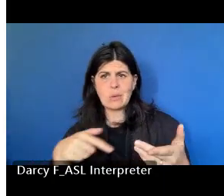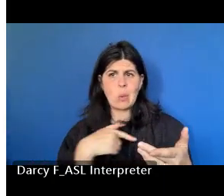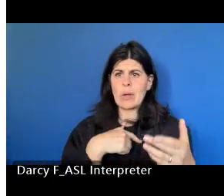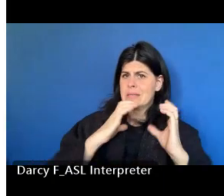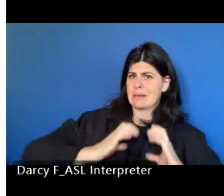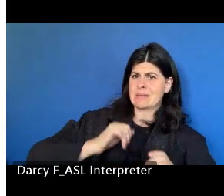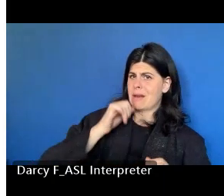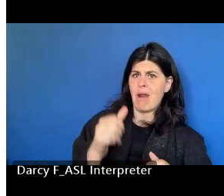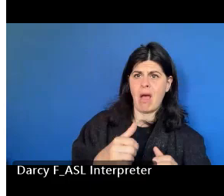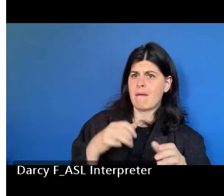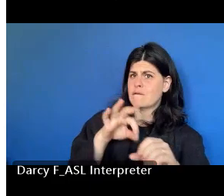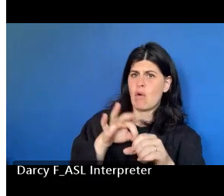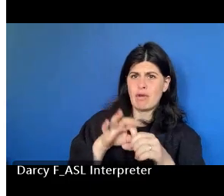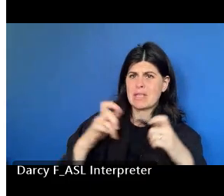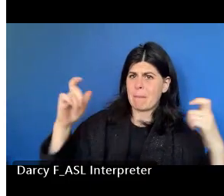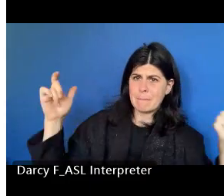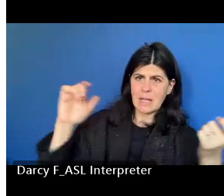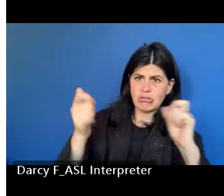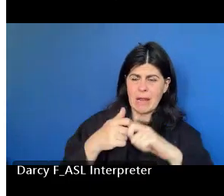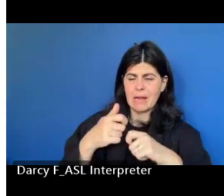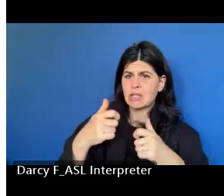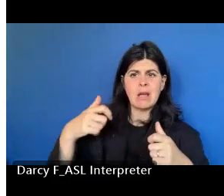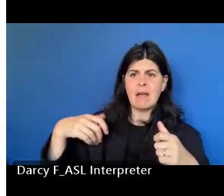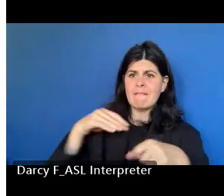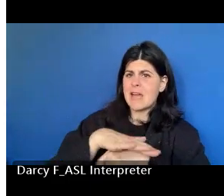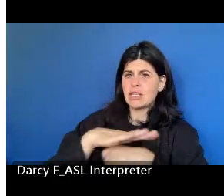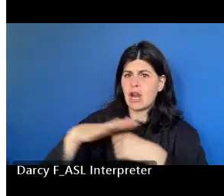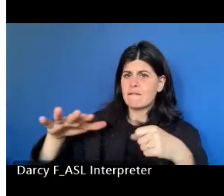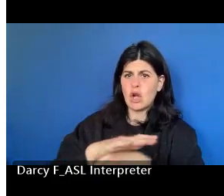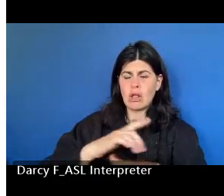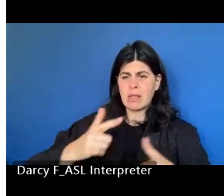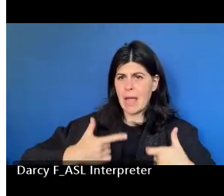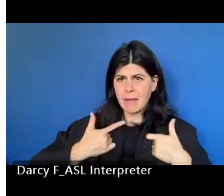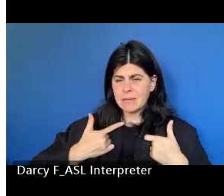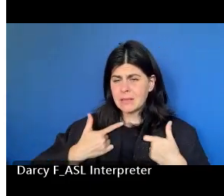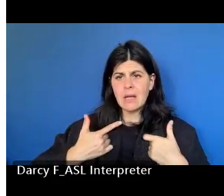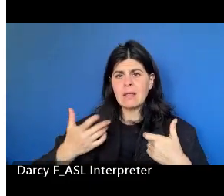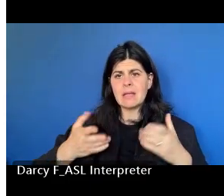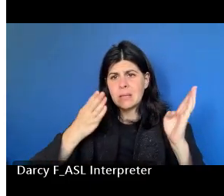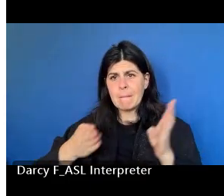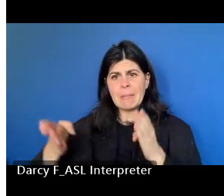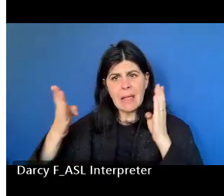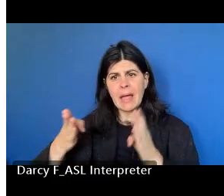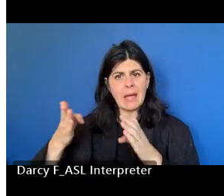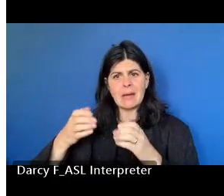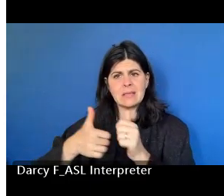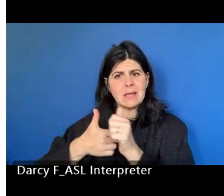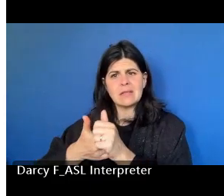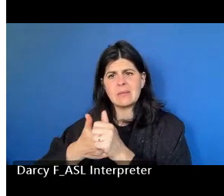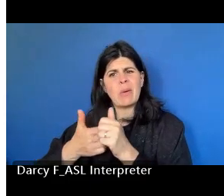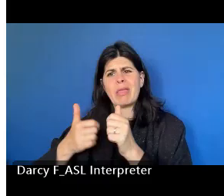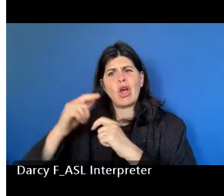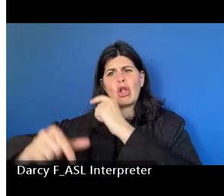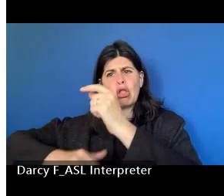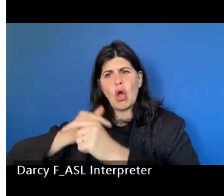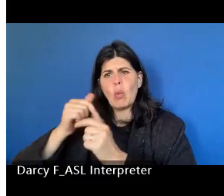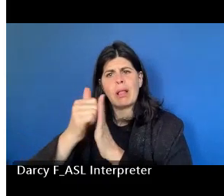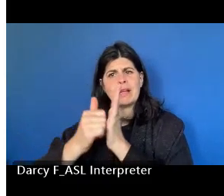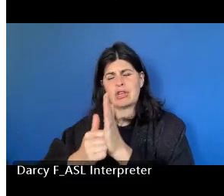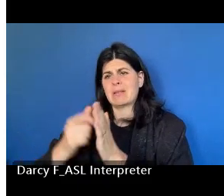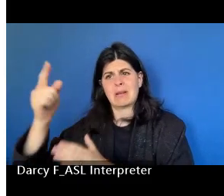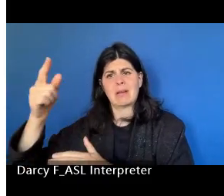change in our entire lives and infrastructure. This plan is in compliance with a global agenda set by forces which do not have